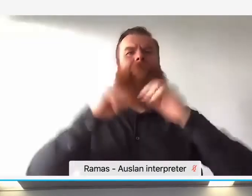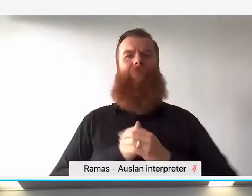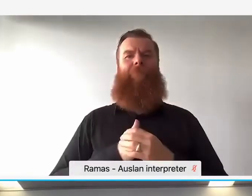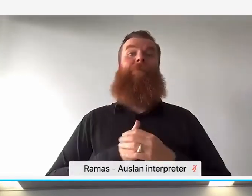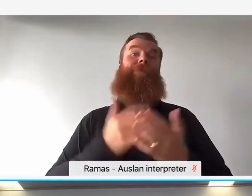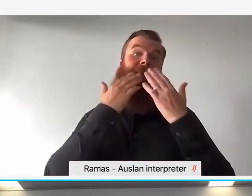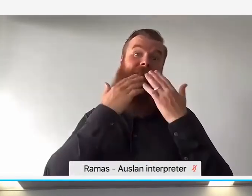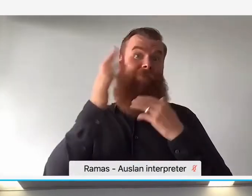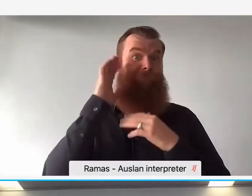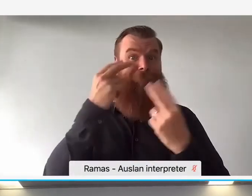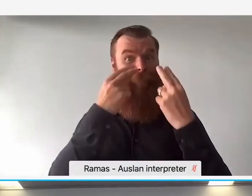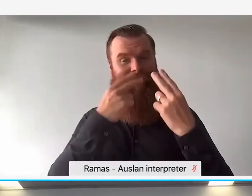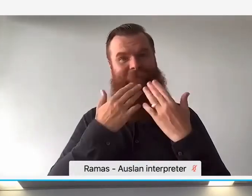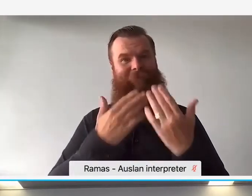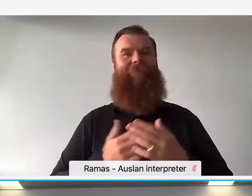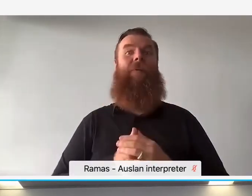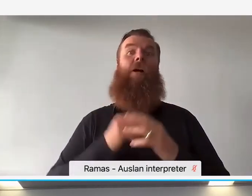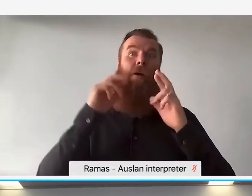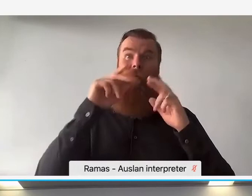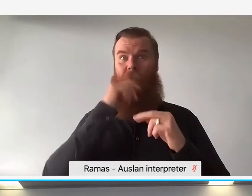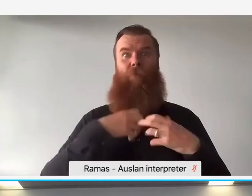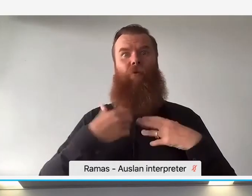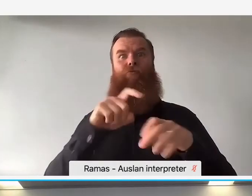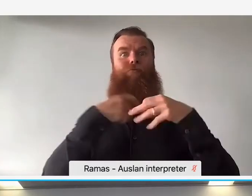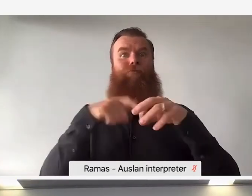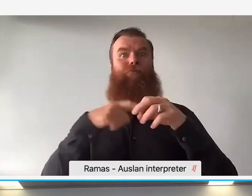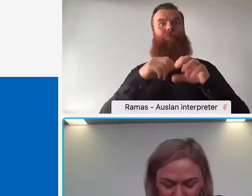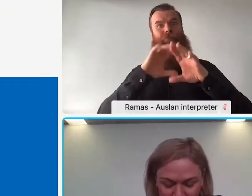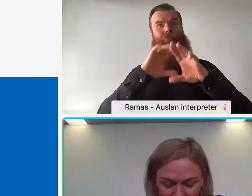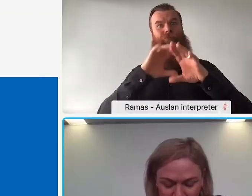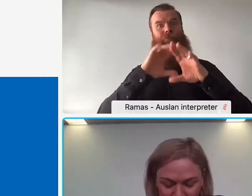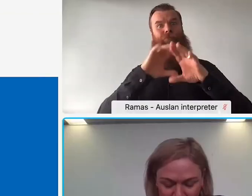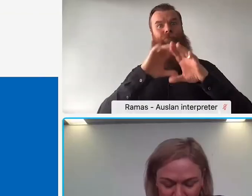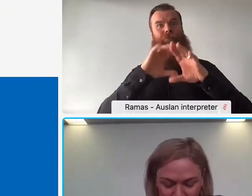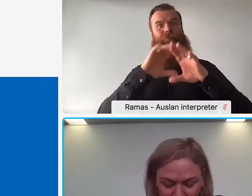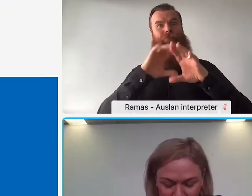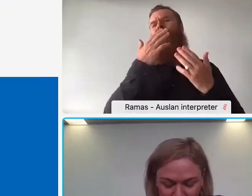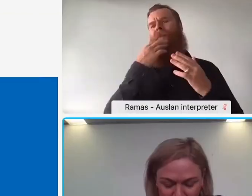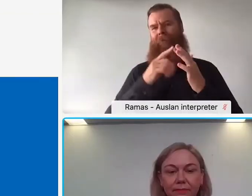and hopefully there'll be some questions. Thanks so much, Emma.